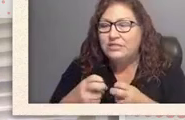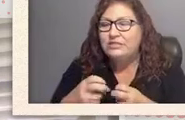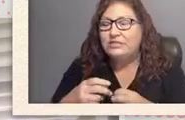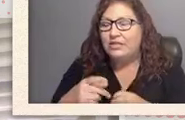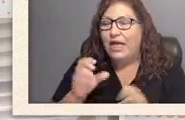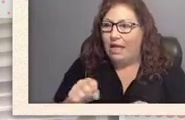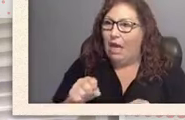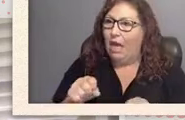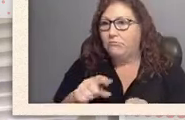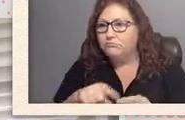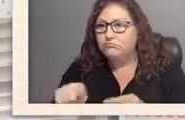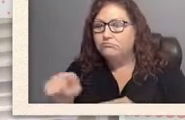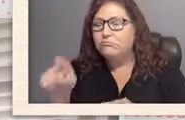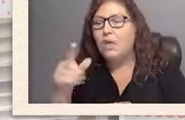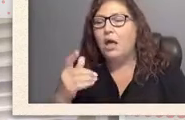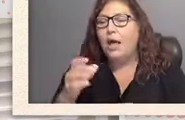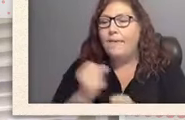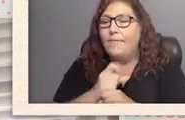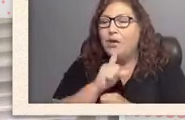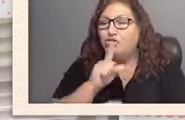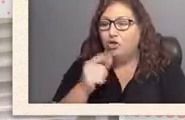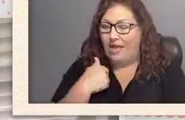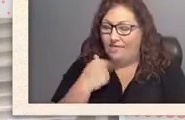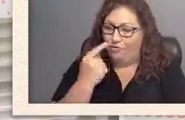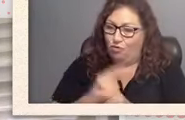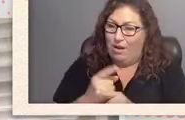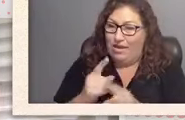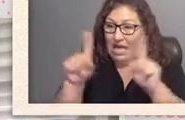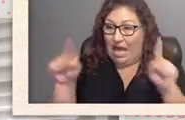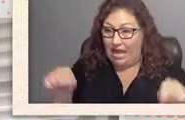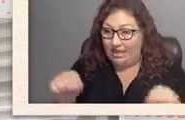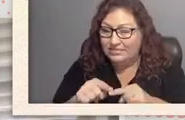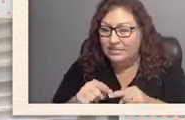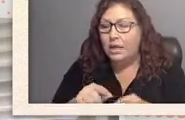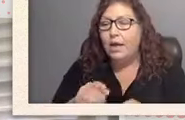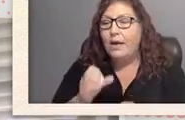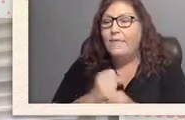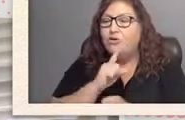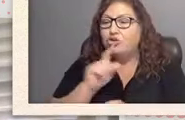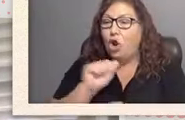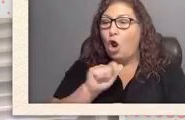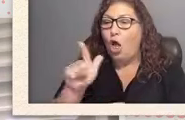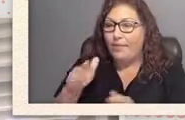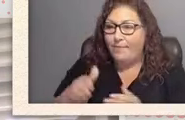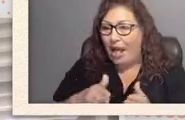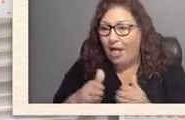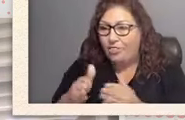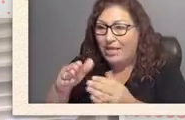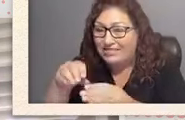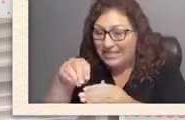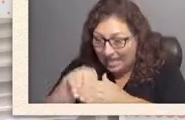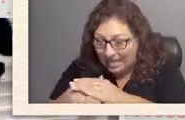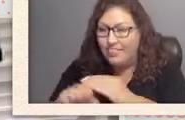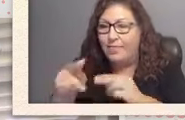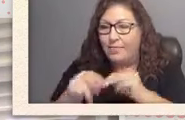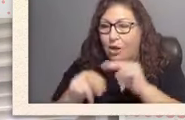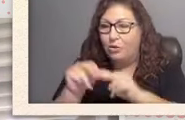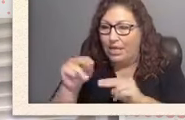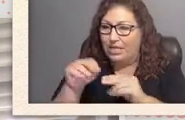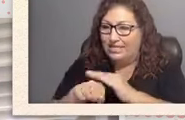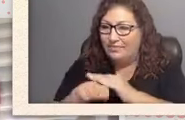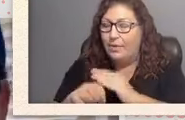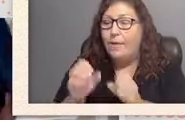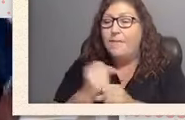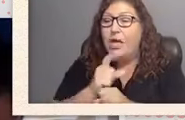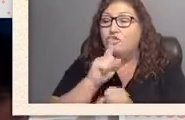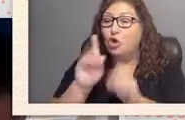signage, making sure that all of the pathways inside of a building are accessible, making sure that the doors